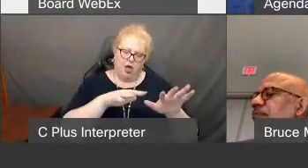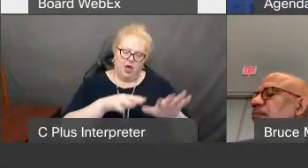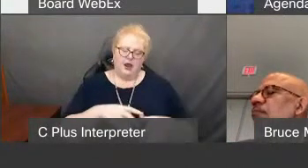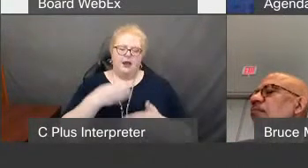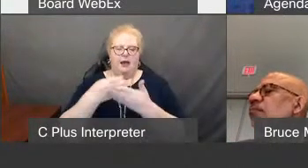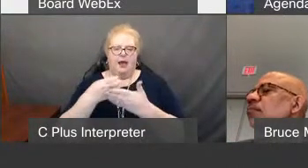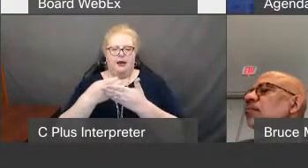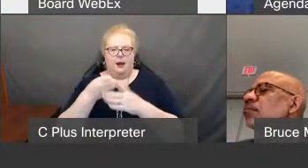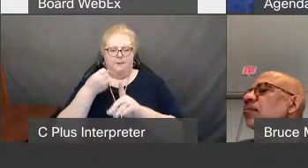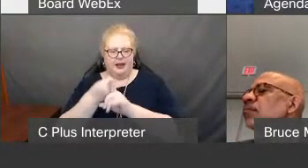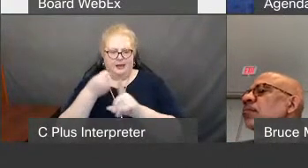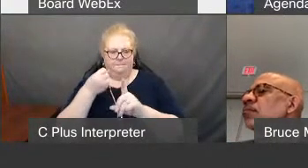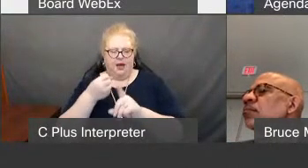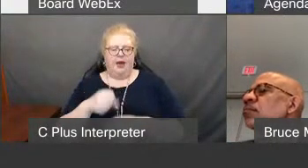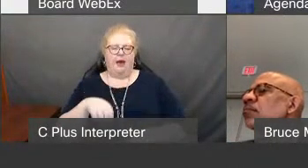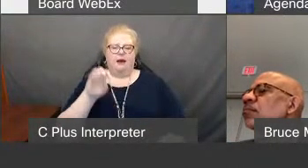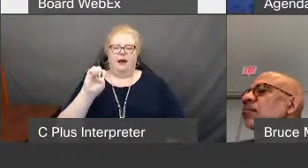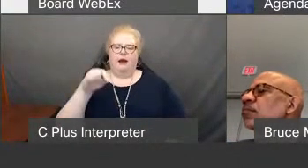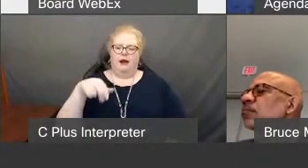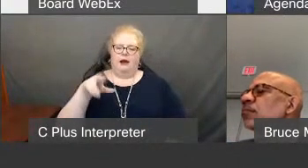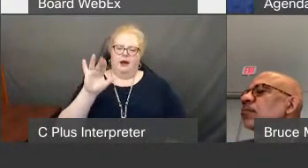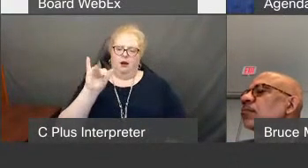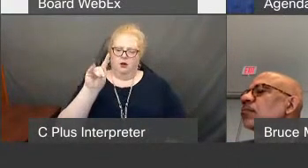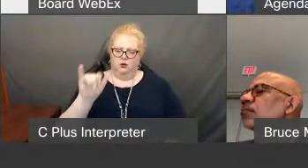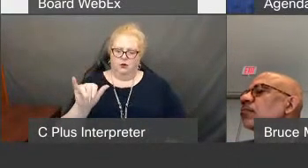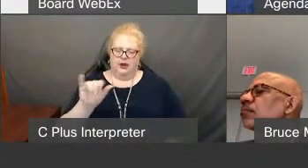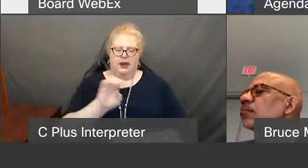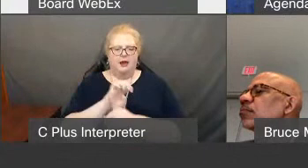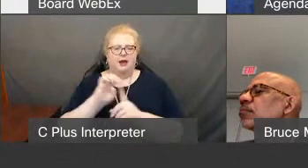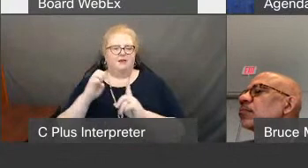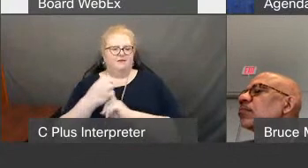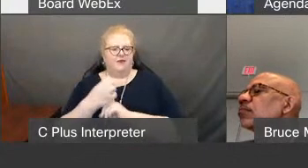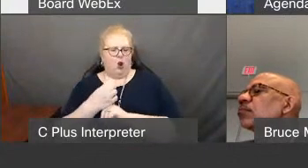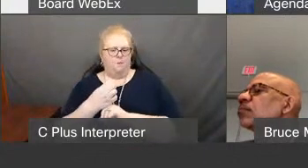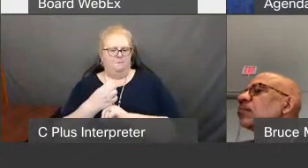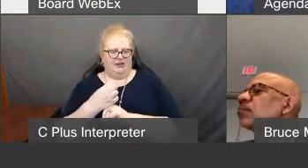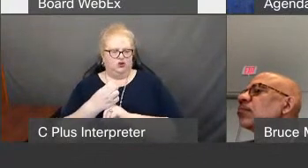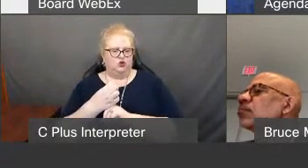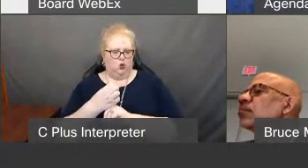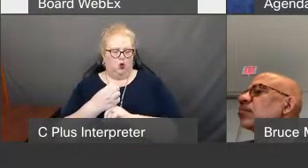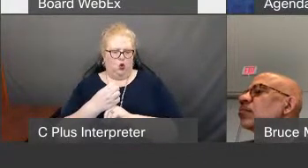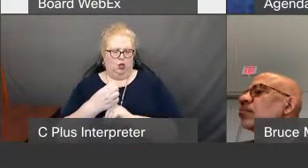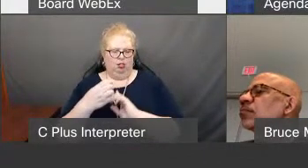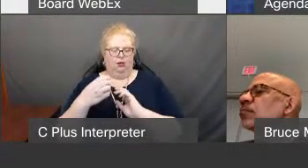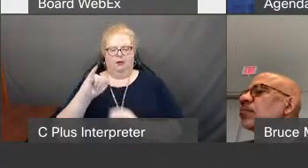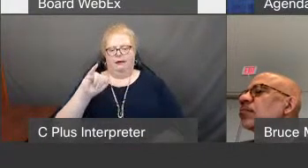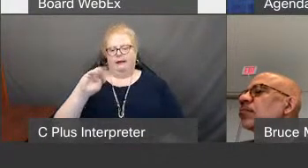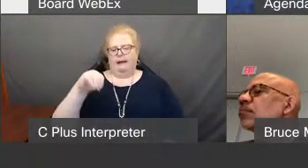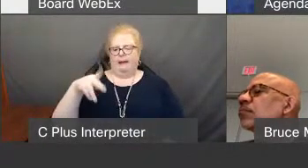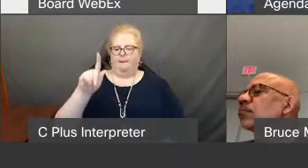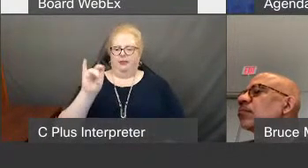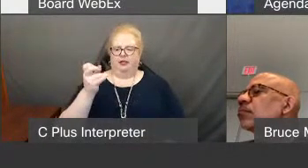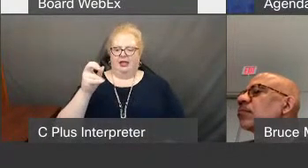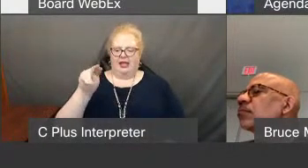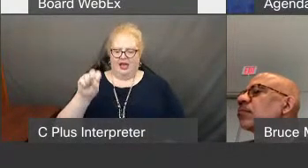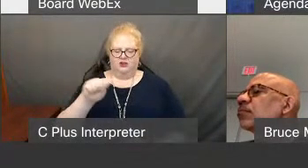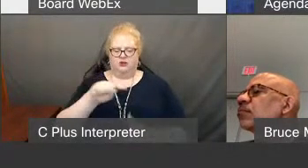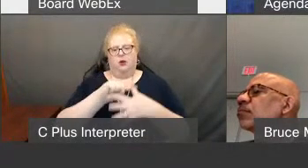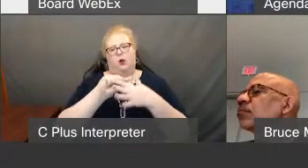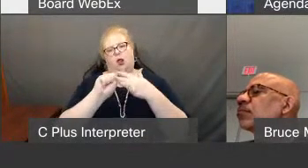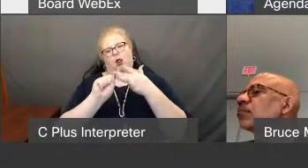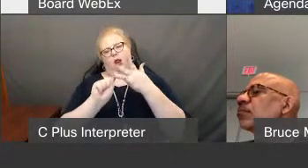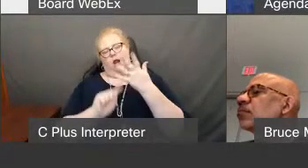impacts, equity, environmental implications. There's a list of 12 indicators that we came up with. And then as part